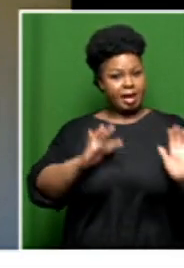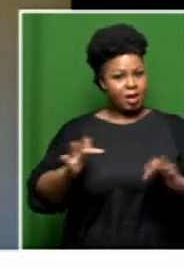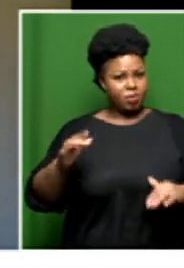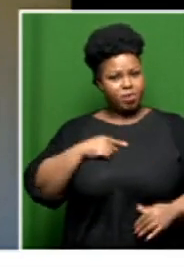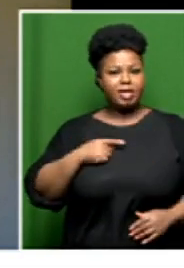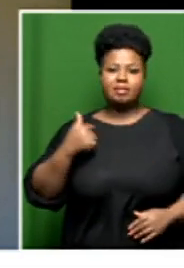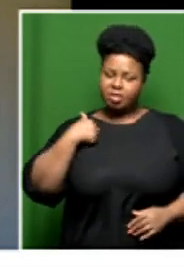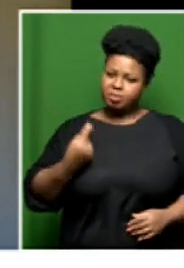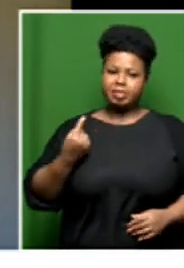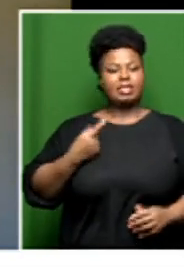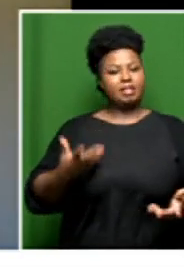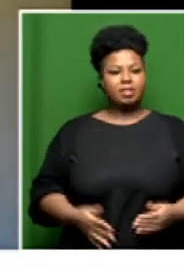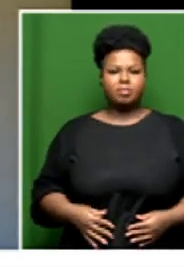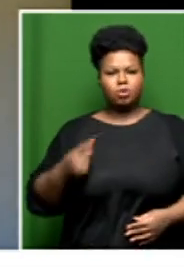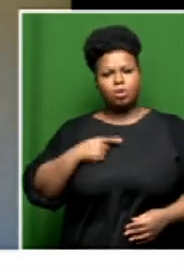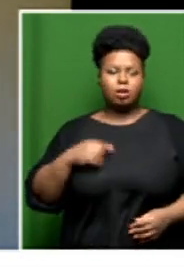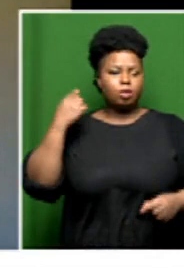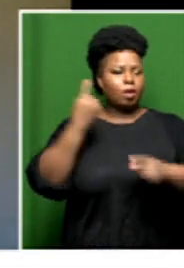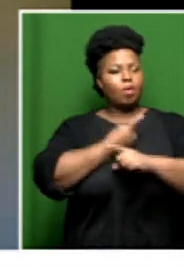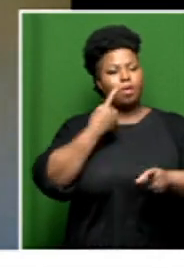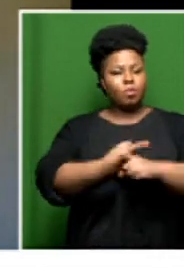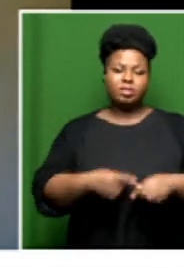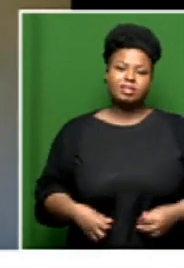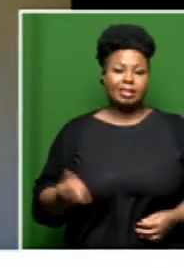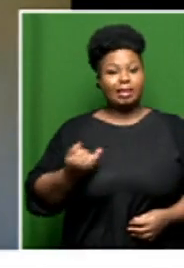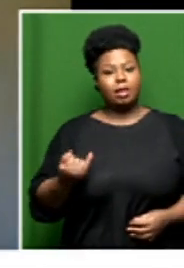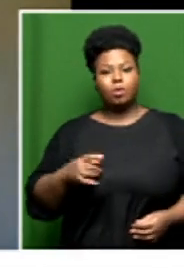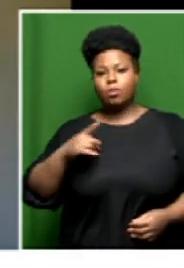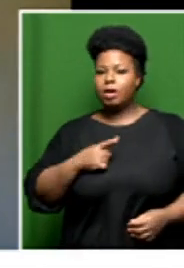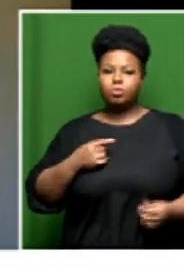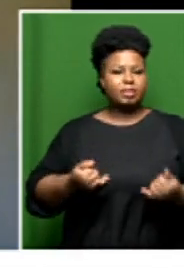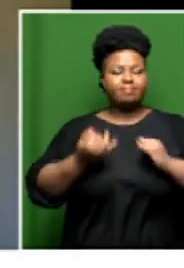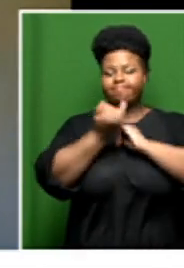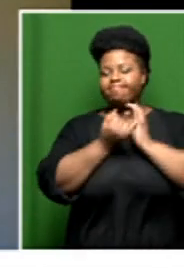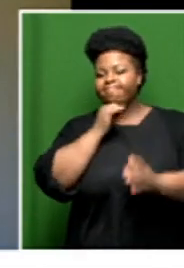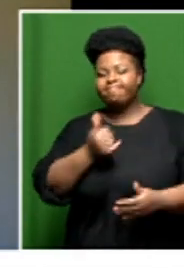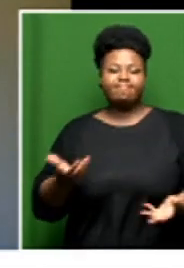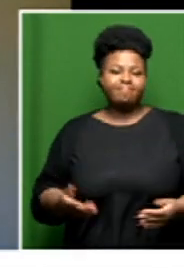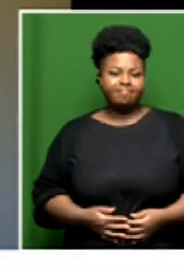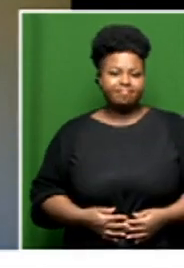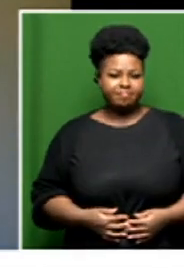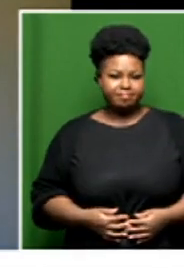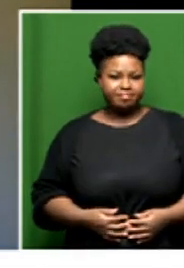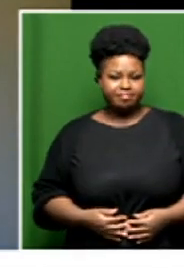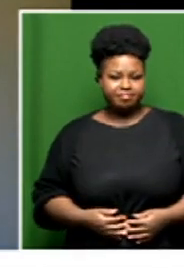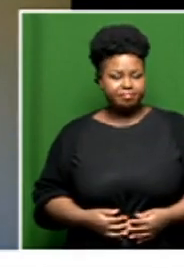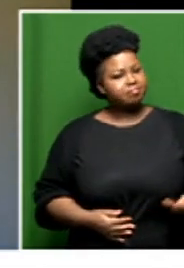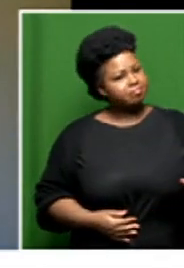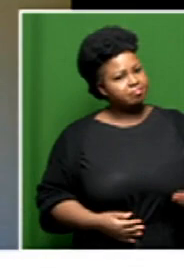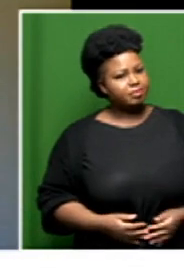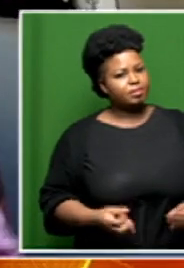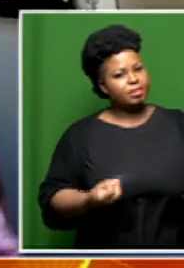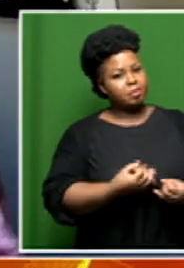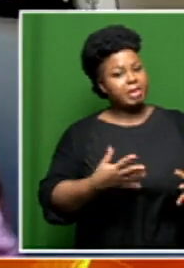just literally being myself, and I was just enjoying every minute as it was, every battle as it came. So yeah. There are a whole lot